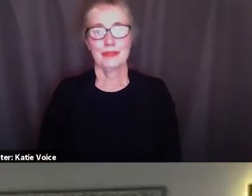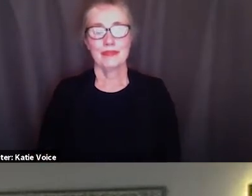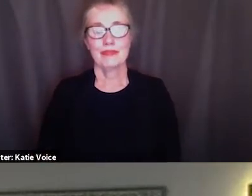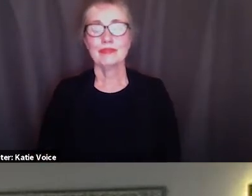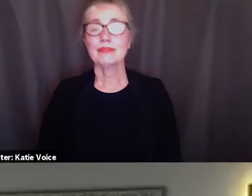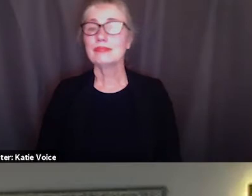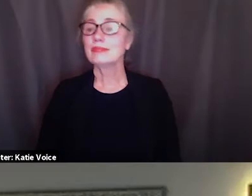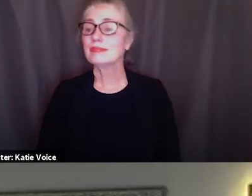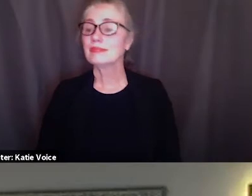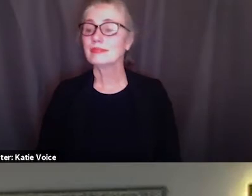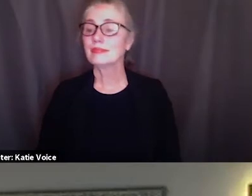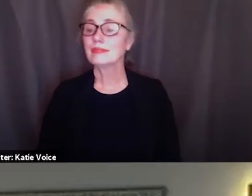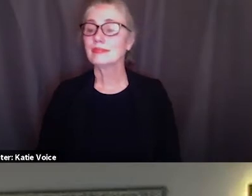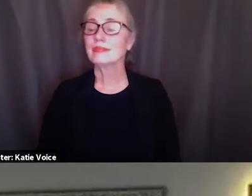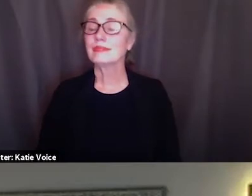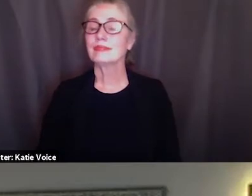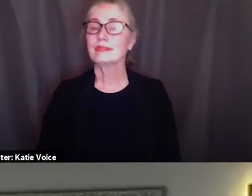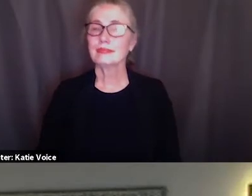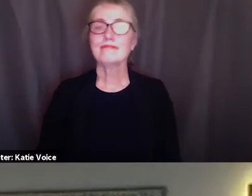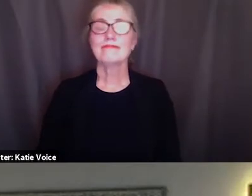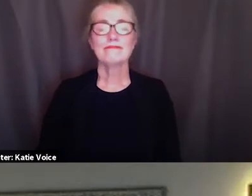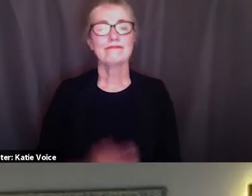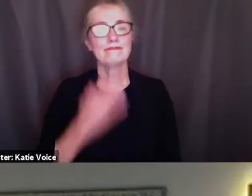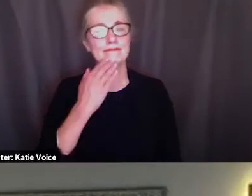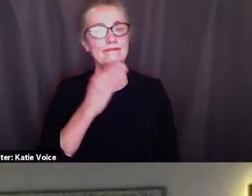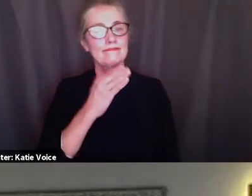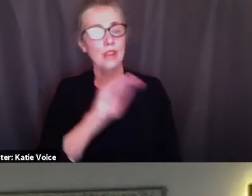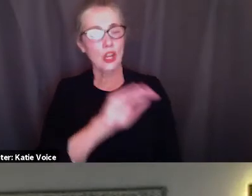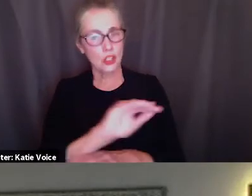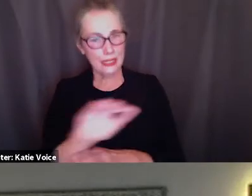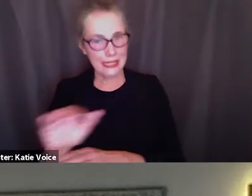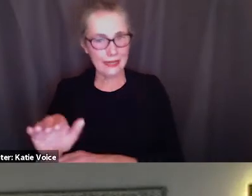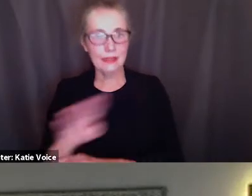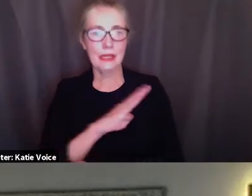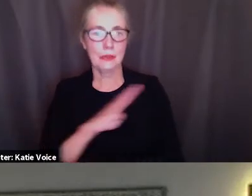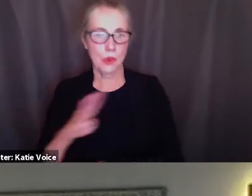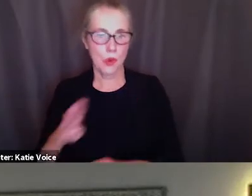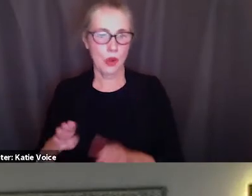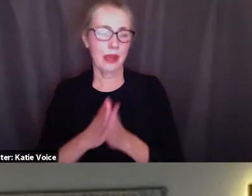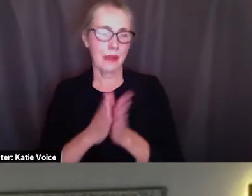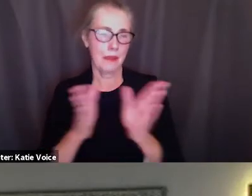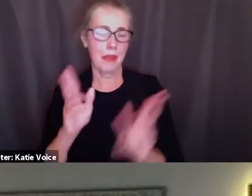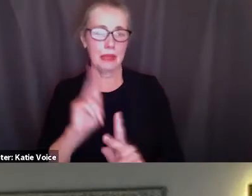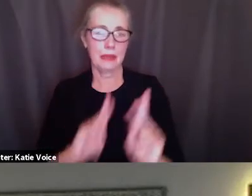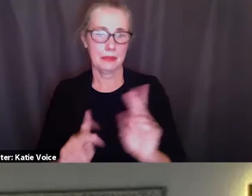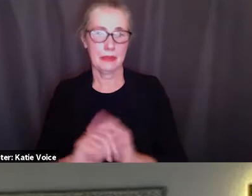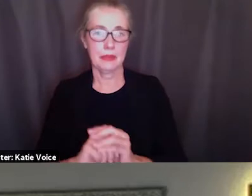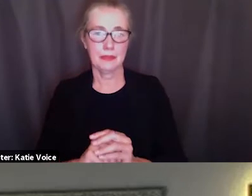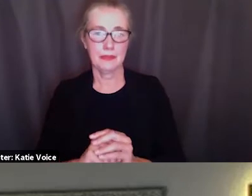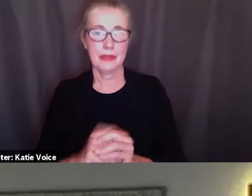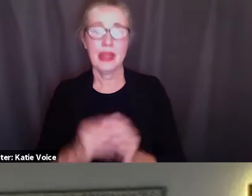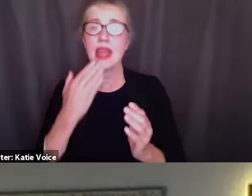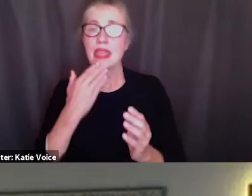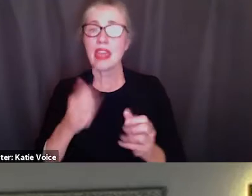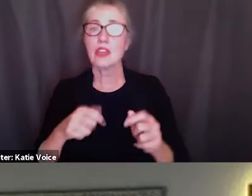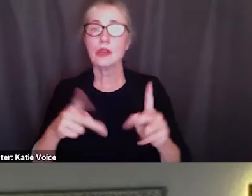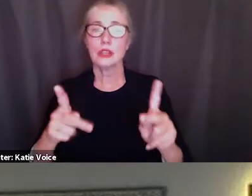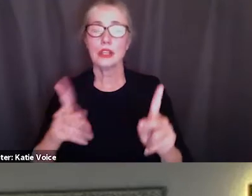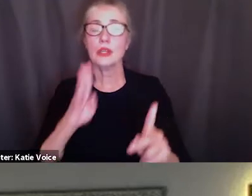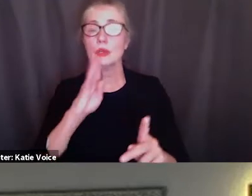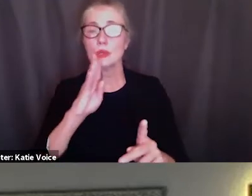Okay. Good evening, board members and members of the public. Thank you for the opportunity to speak with